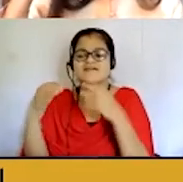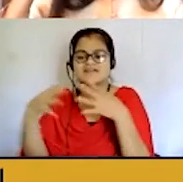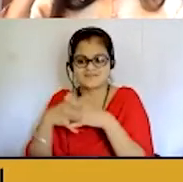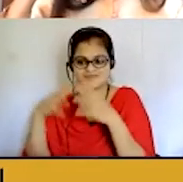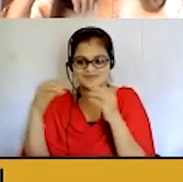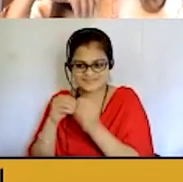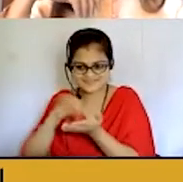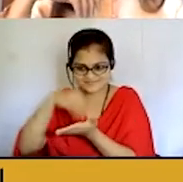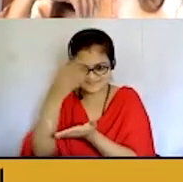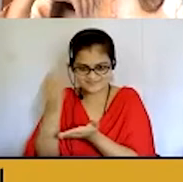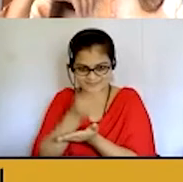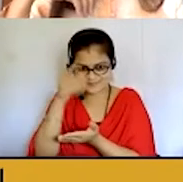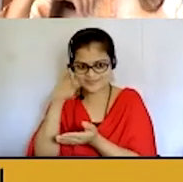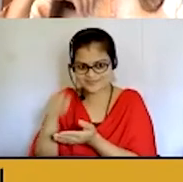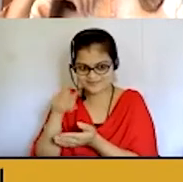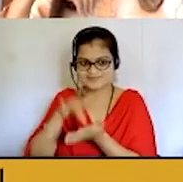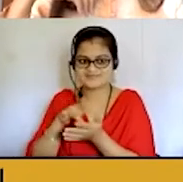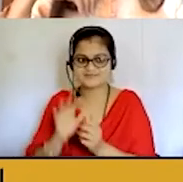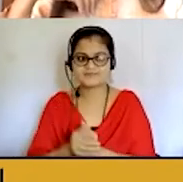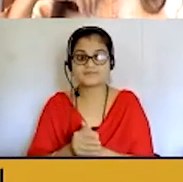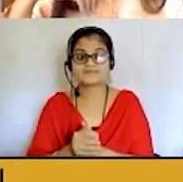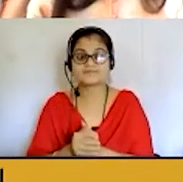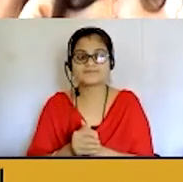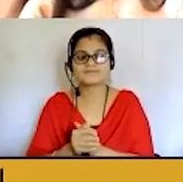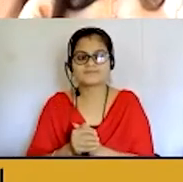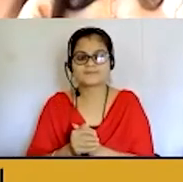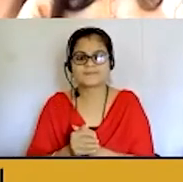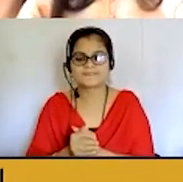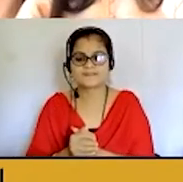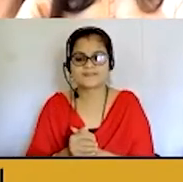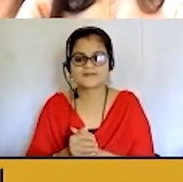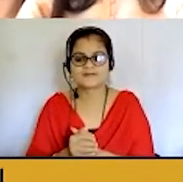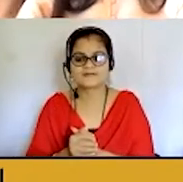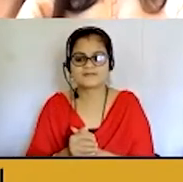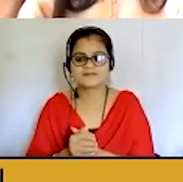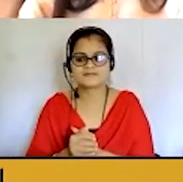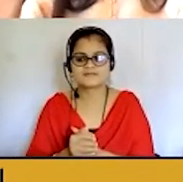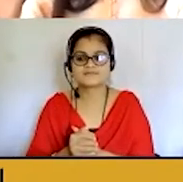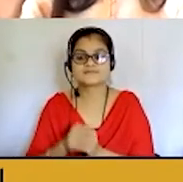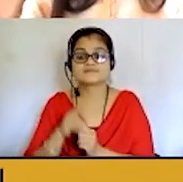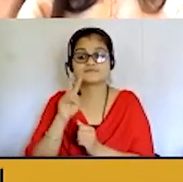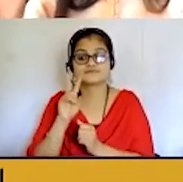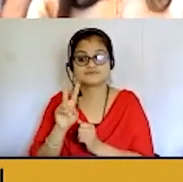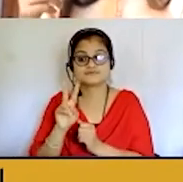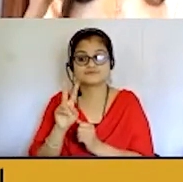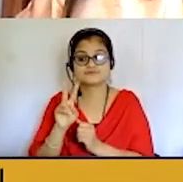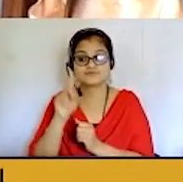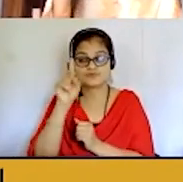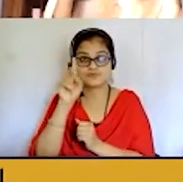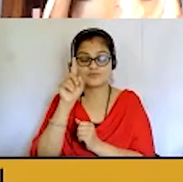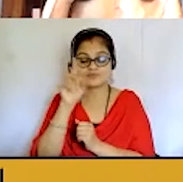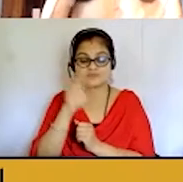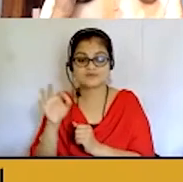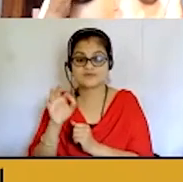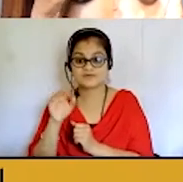brocade in India. It would take 2 weavers almost a week to produce one